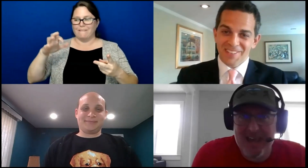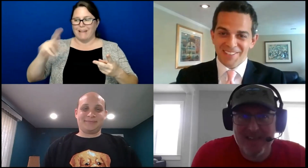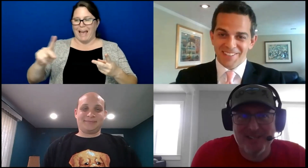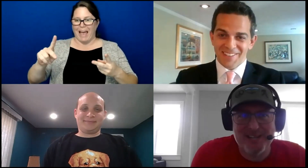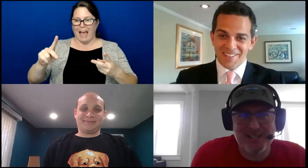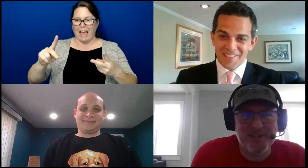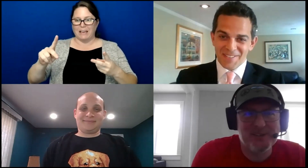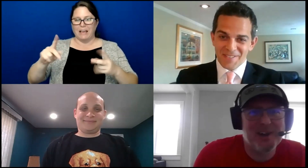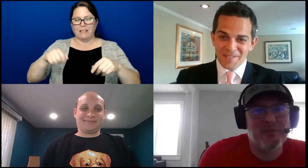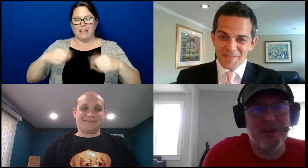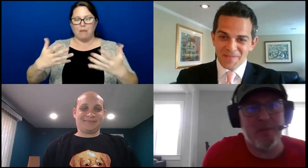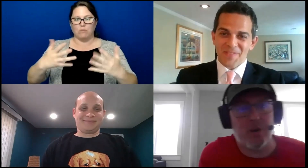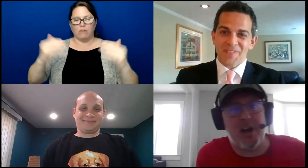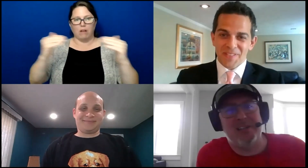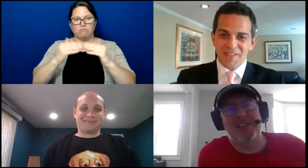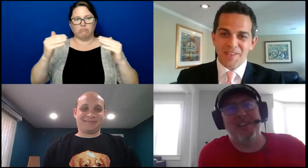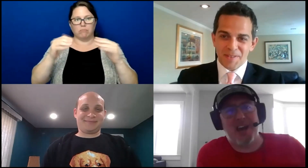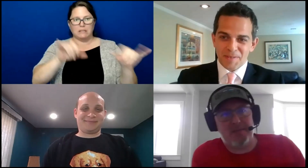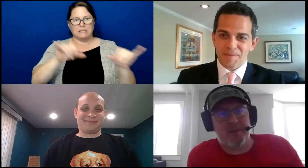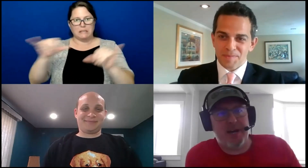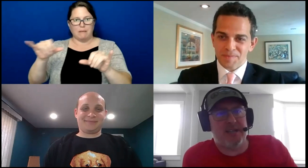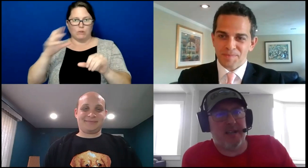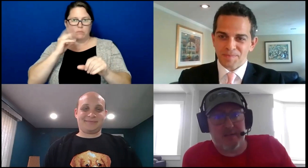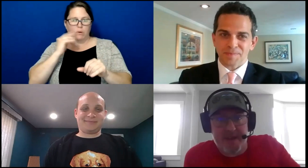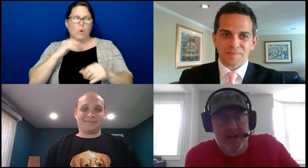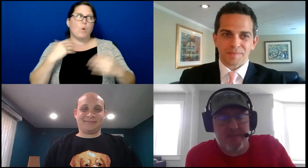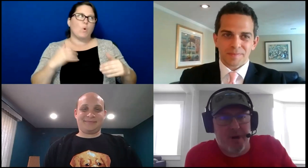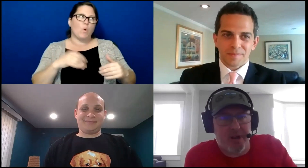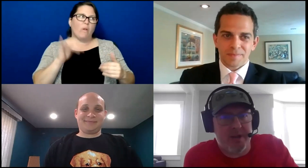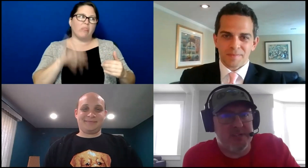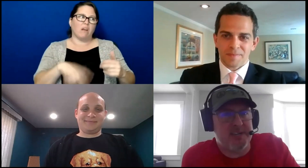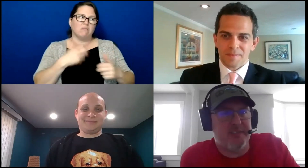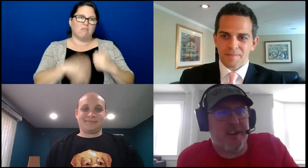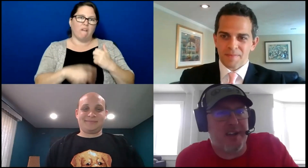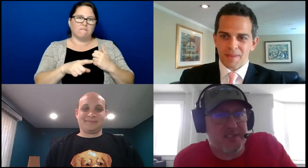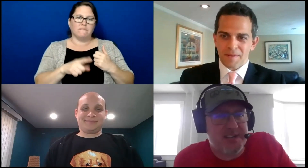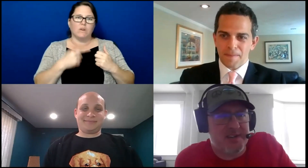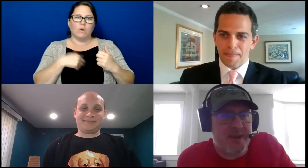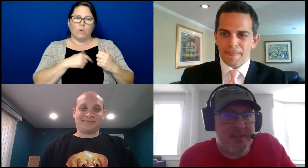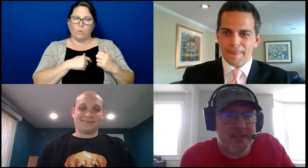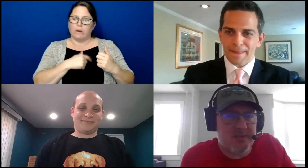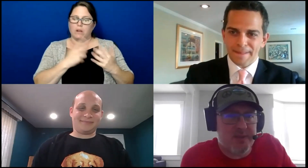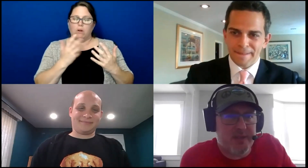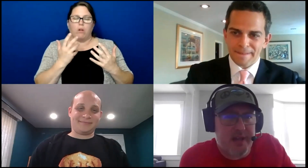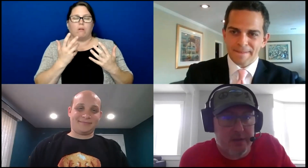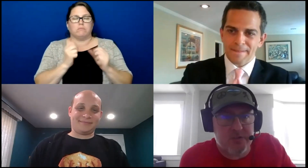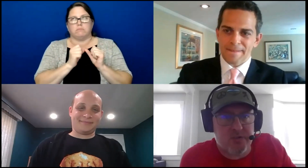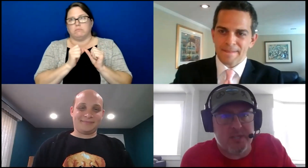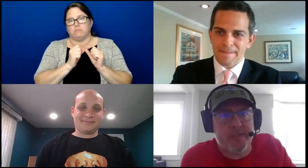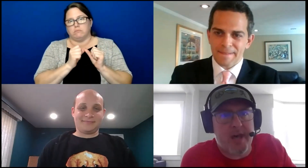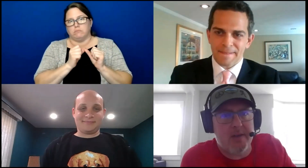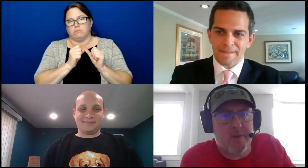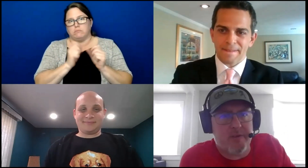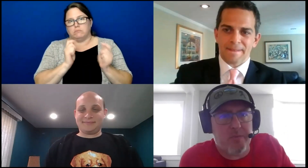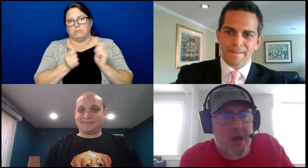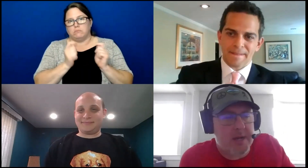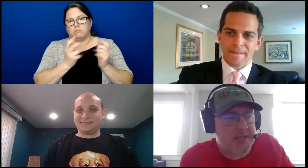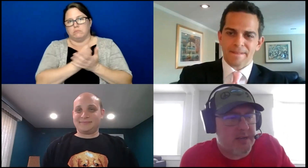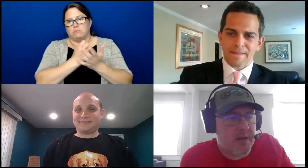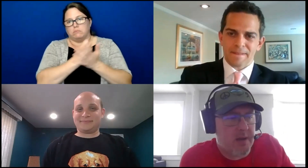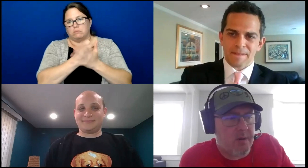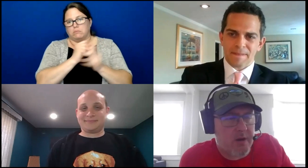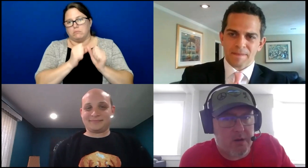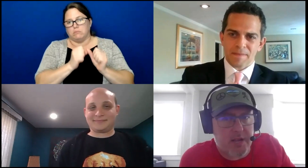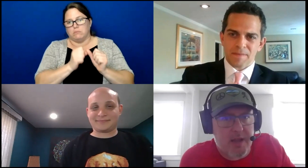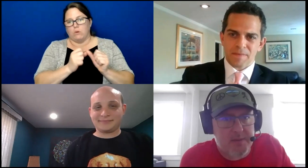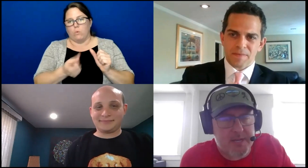that's a real tough one. I mean, we're constantly optimizing, and in fact, Paul and I were just having a conversation about this with Elder Scrolls Online, one of our products